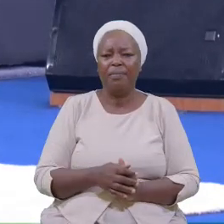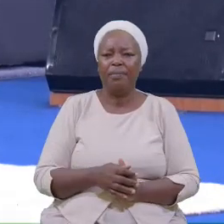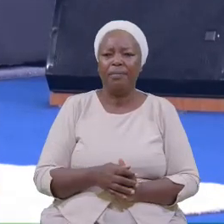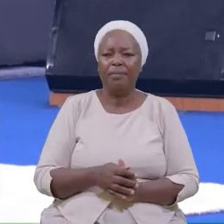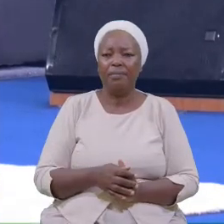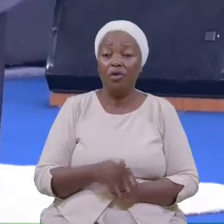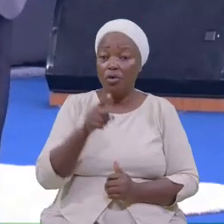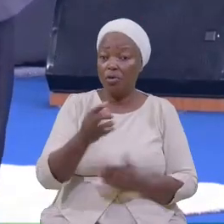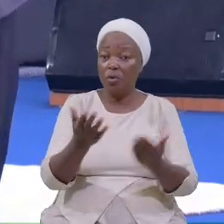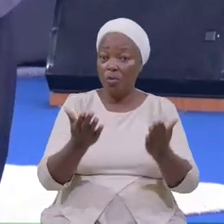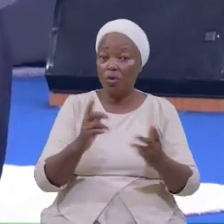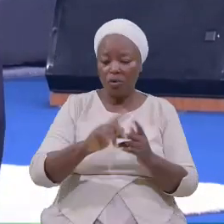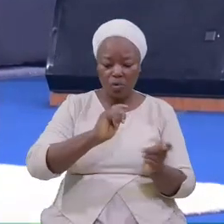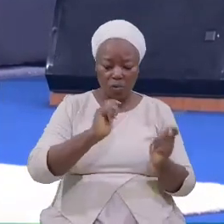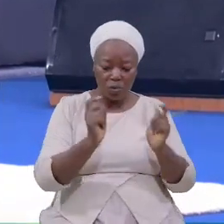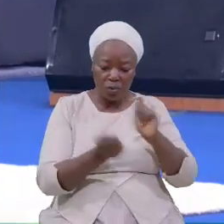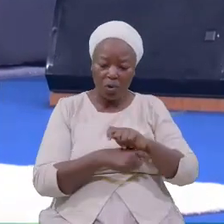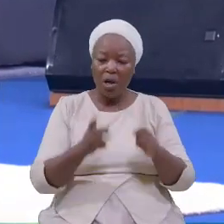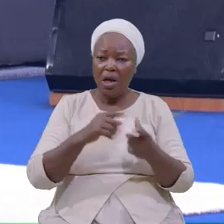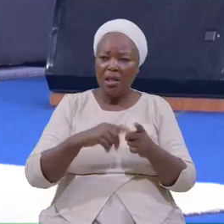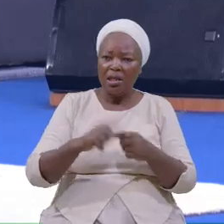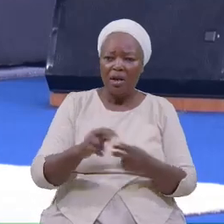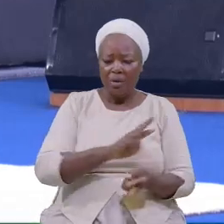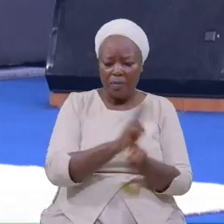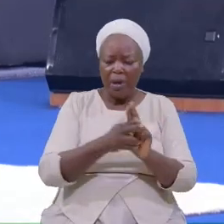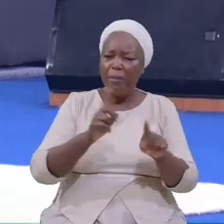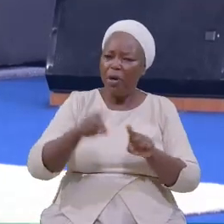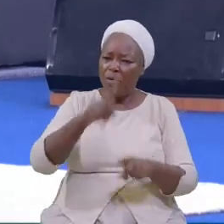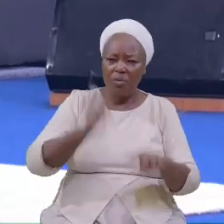You want to turn, repent, but you cannot.